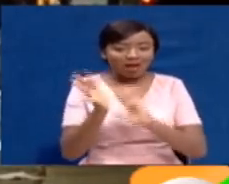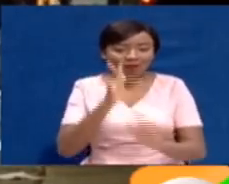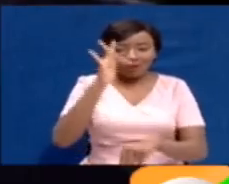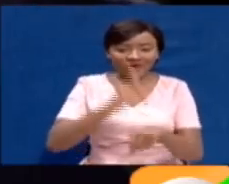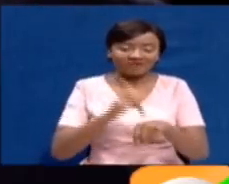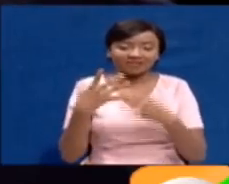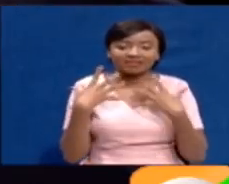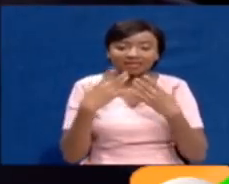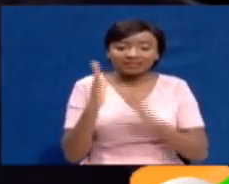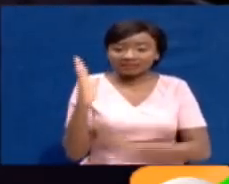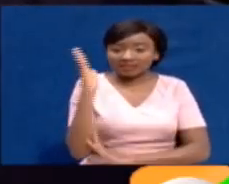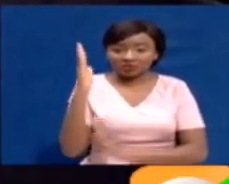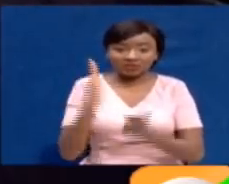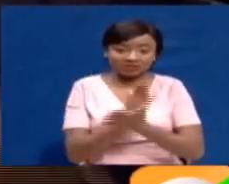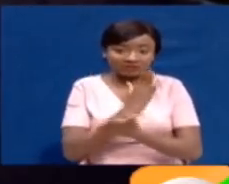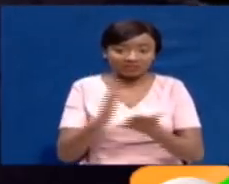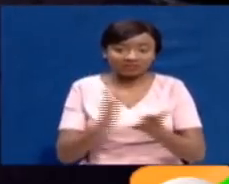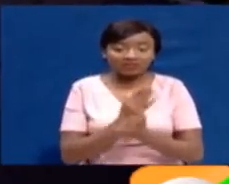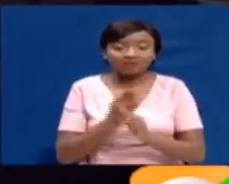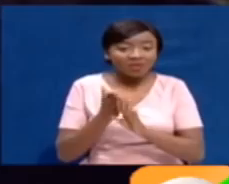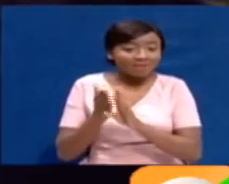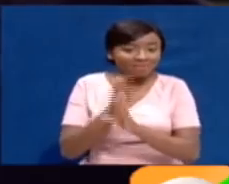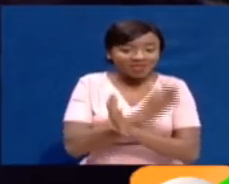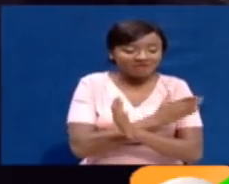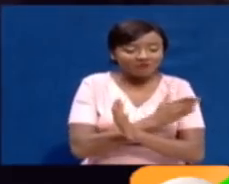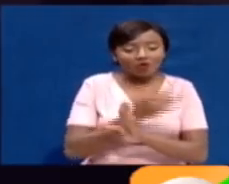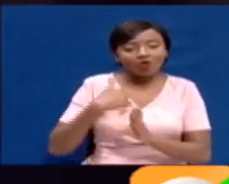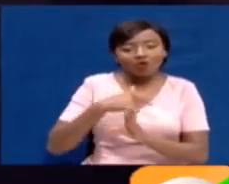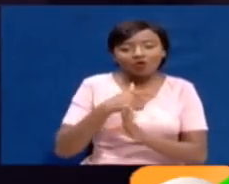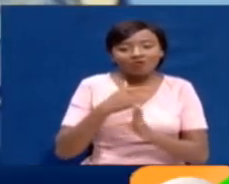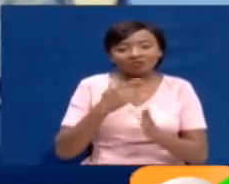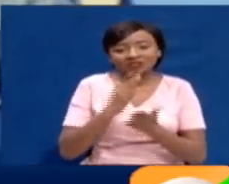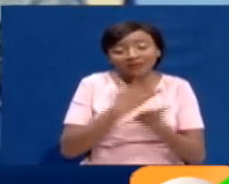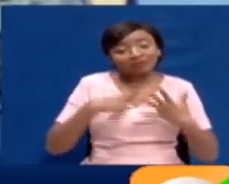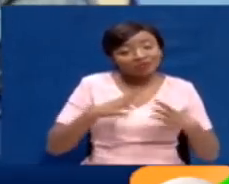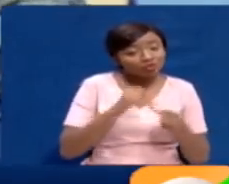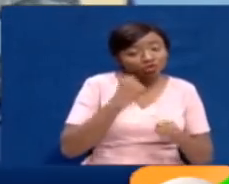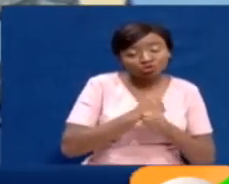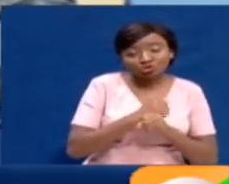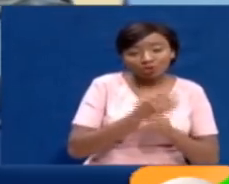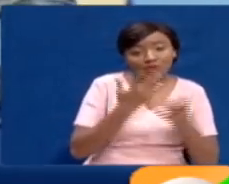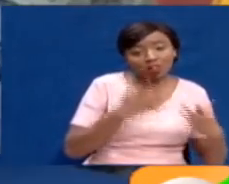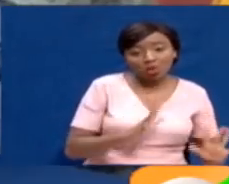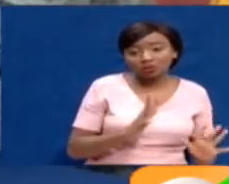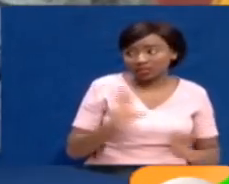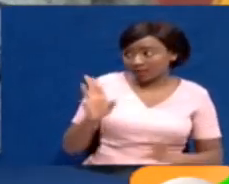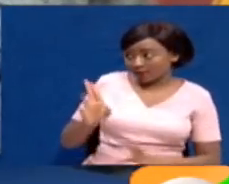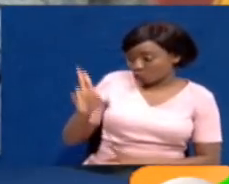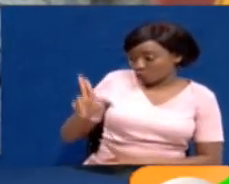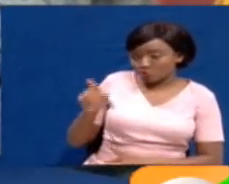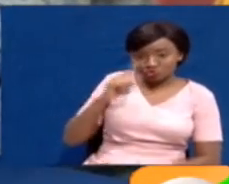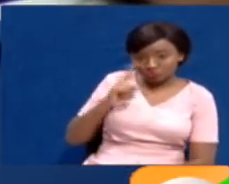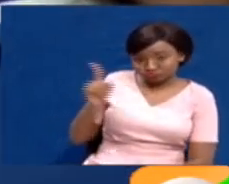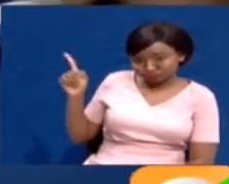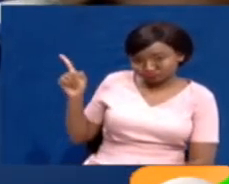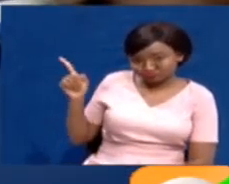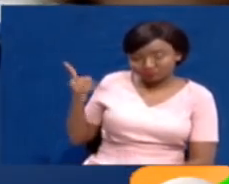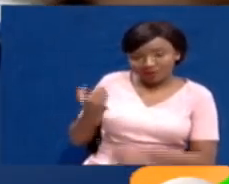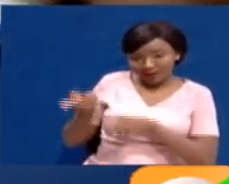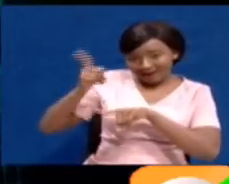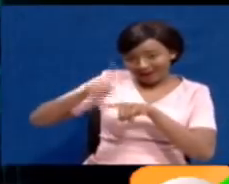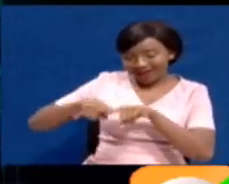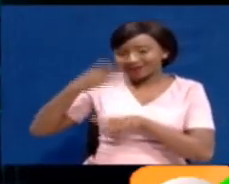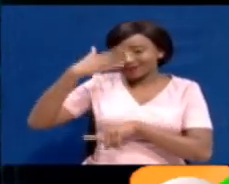security sector. So, mulikuwa watu kiasi fulani, kuna wale wamepoteza kazi. President Uhuru Kenyatta recently extended